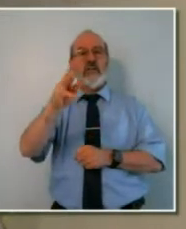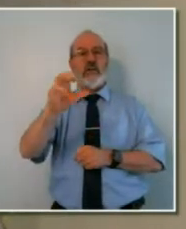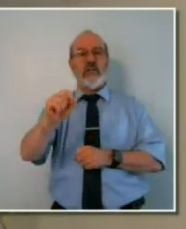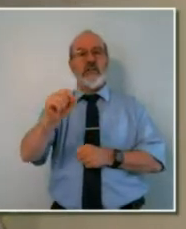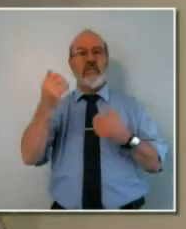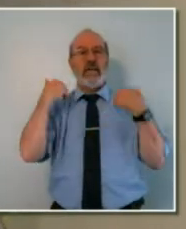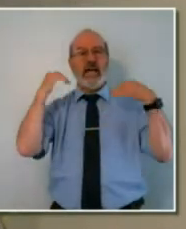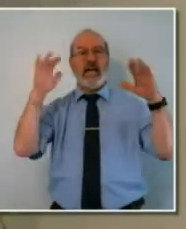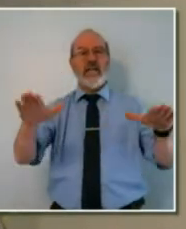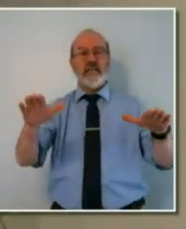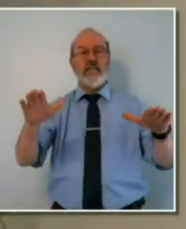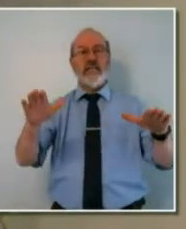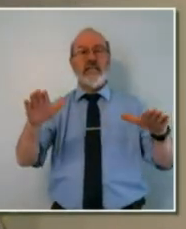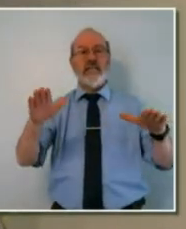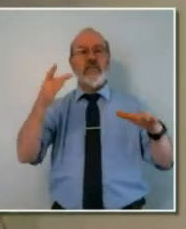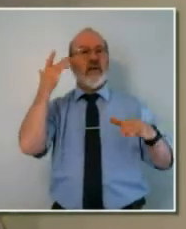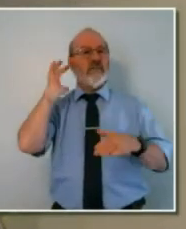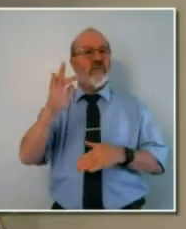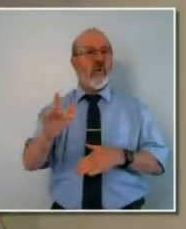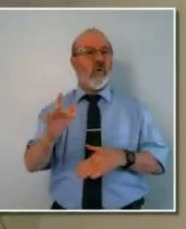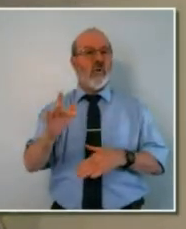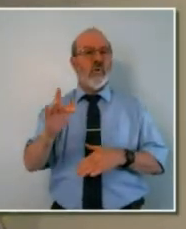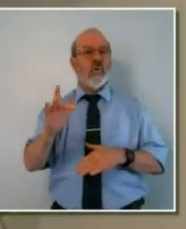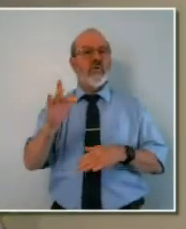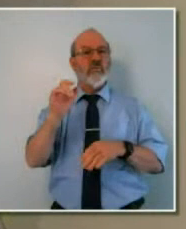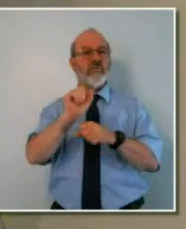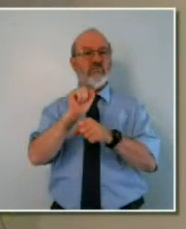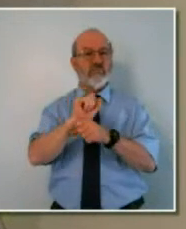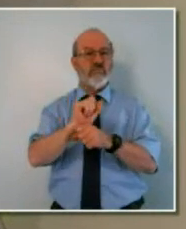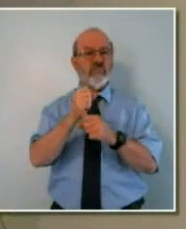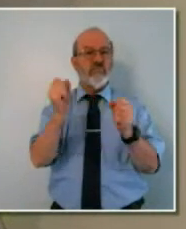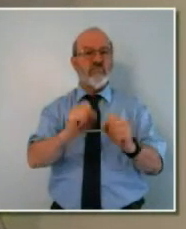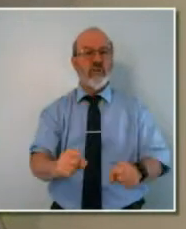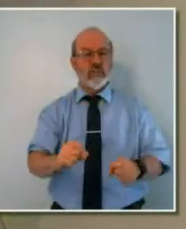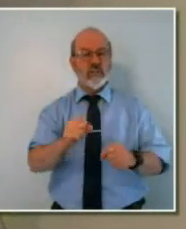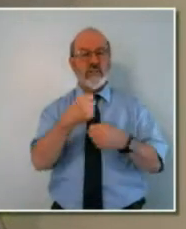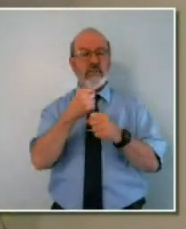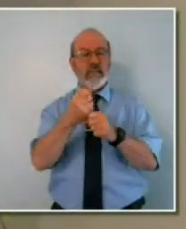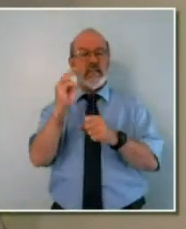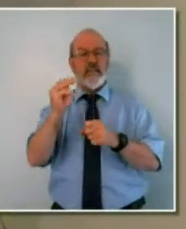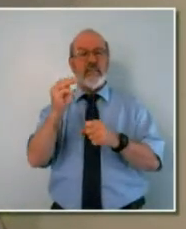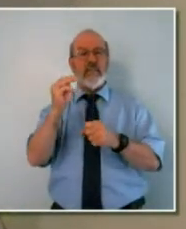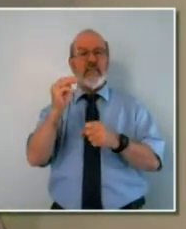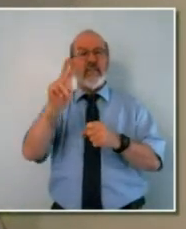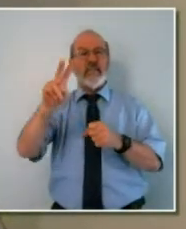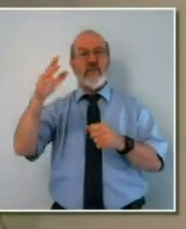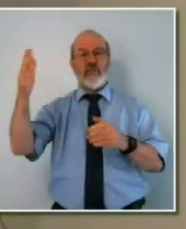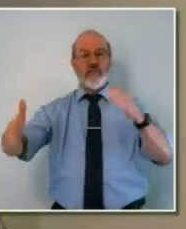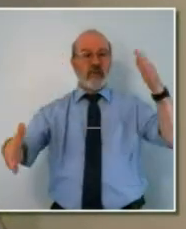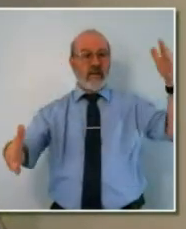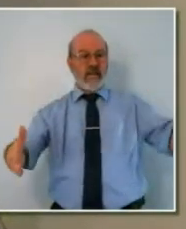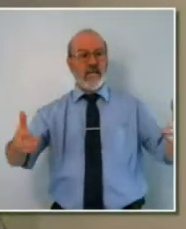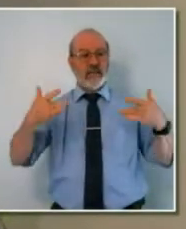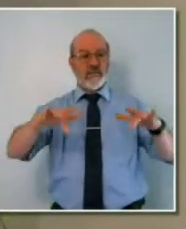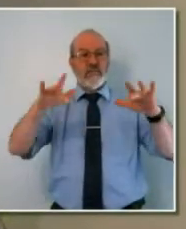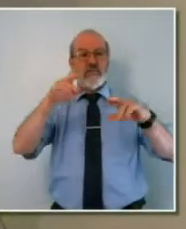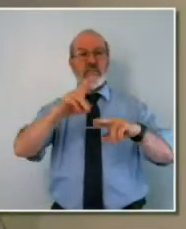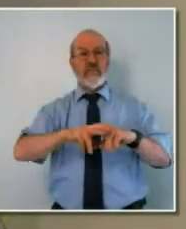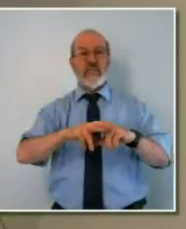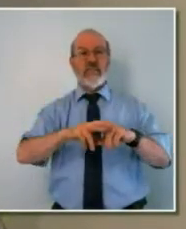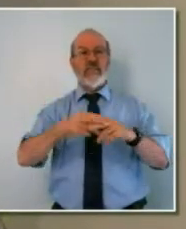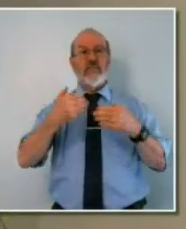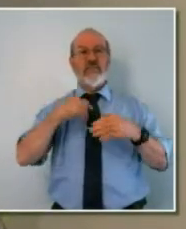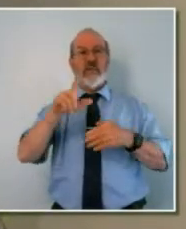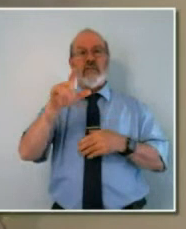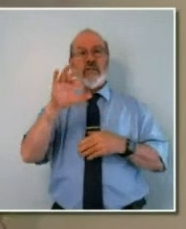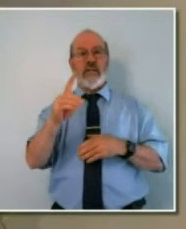2 angelic beings of gold, of beaten work, shalt thou make them in the 2 ends of the mercy seat." So you have the lid of the ark,